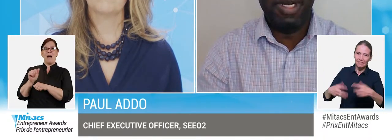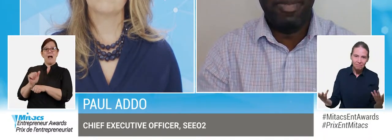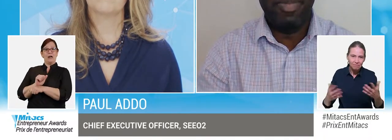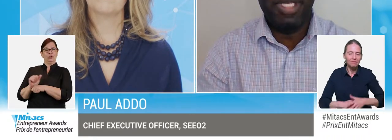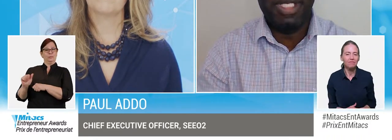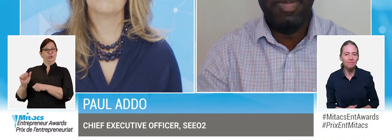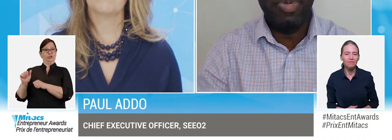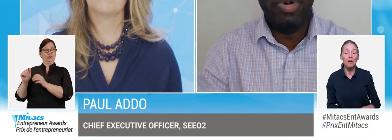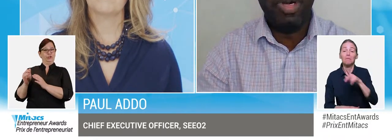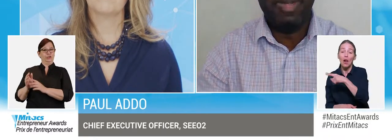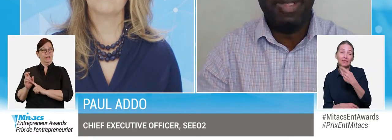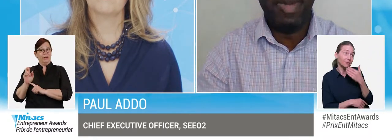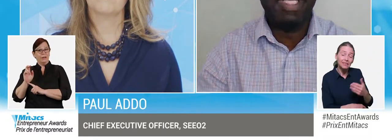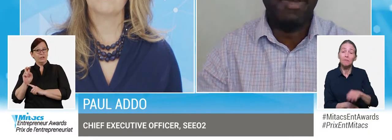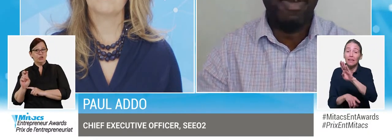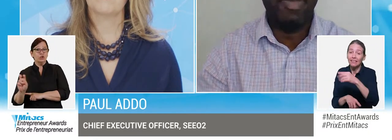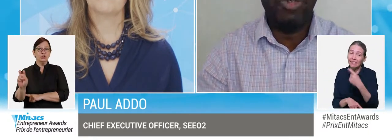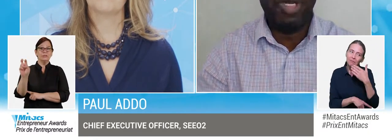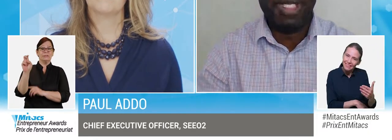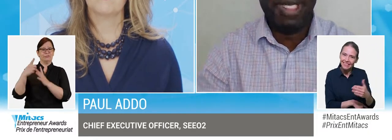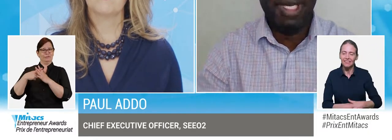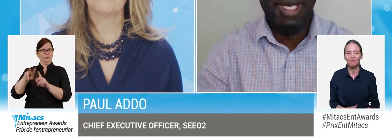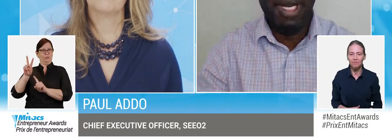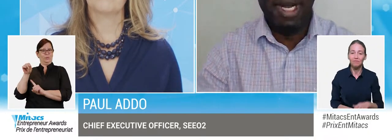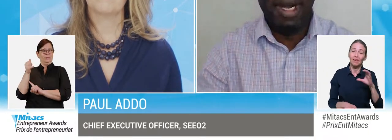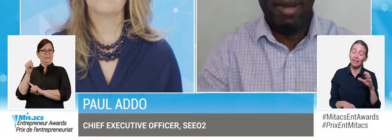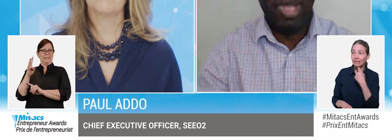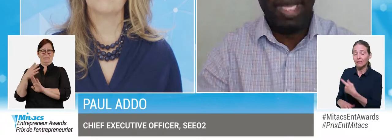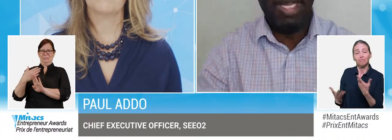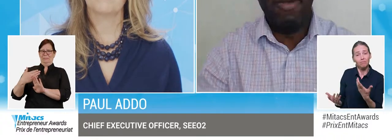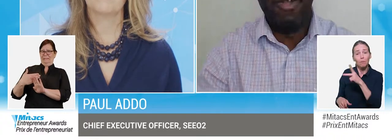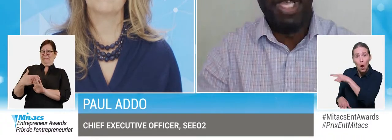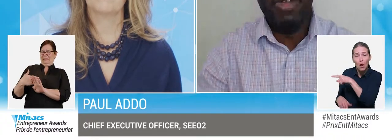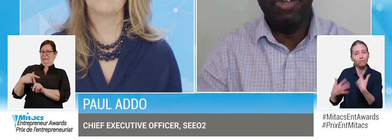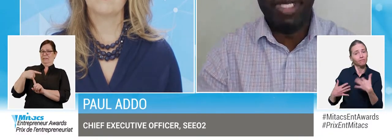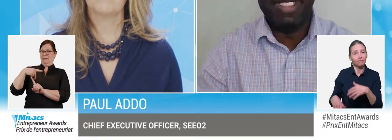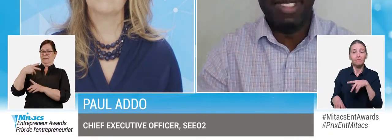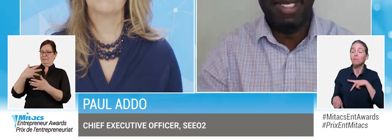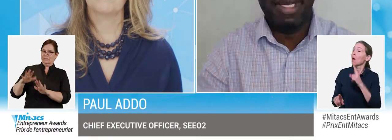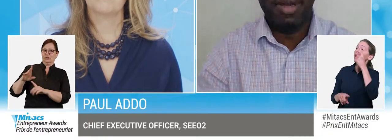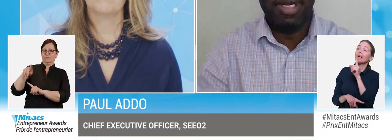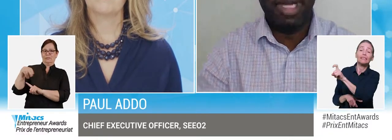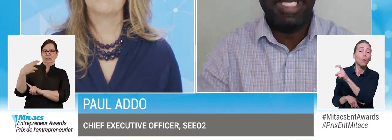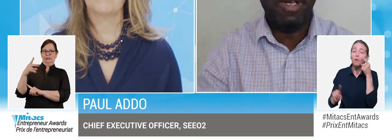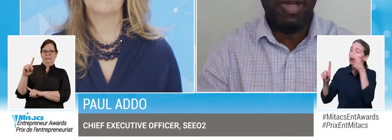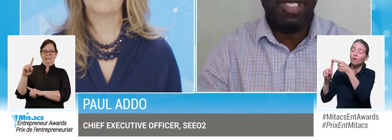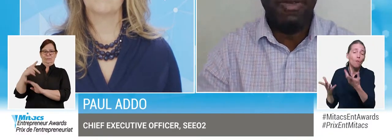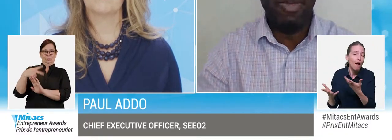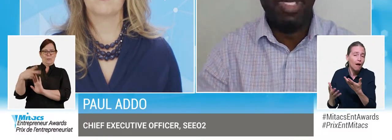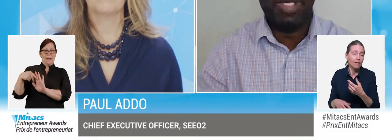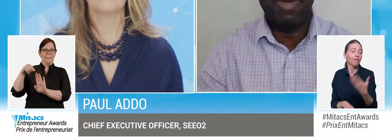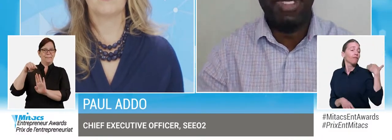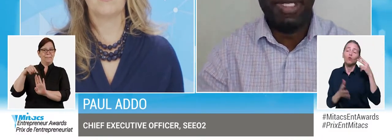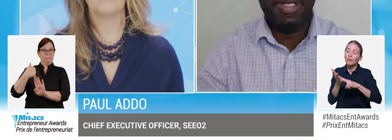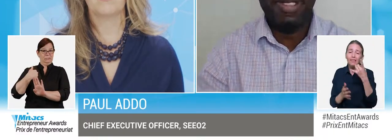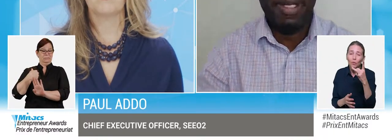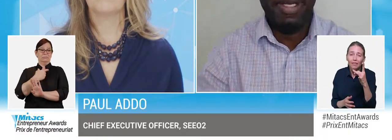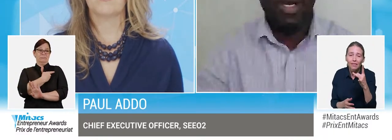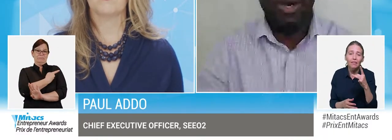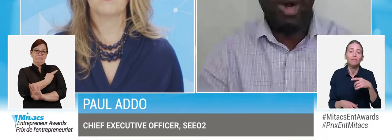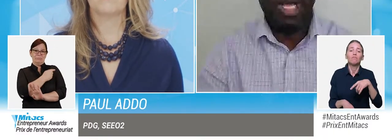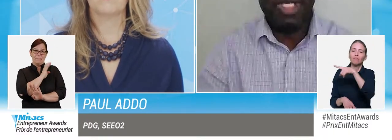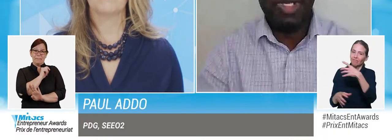Before we finish our PhD programs, myself and Beatrice, we had a lot of interest, you know, in our technology from industrial